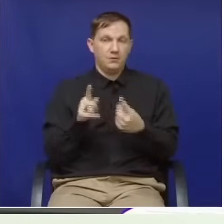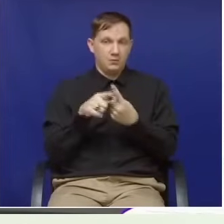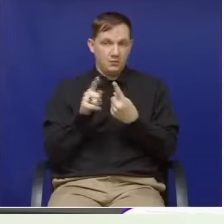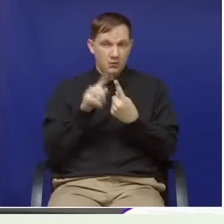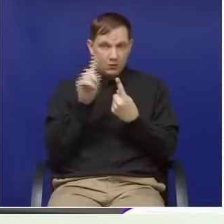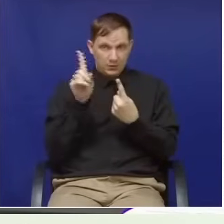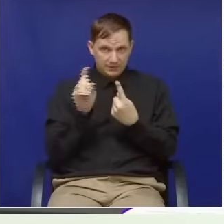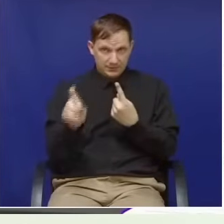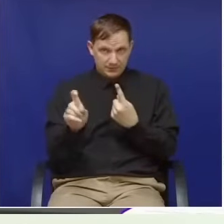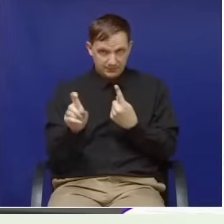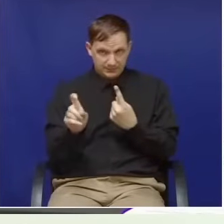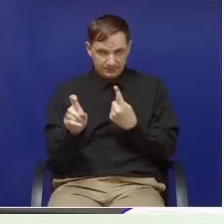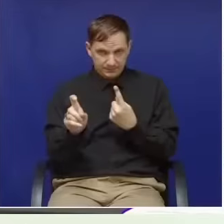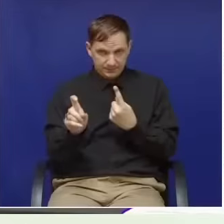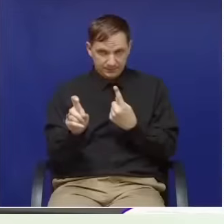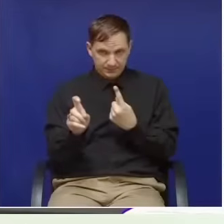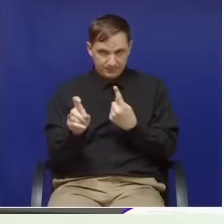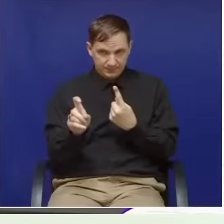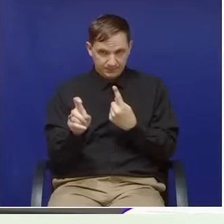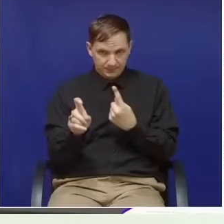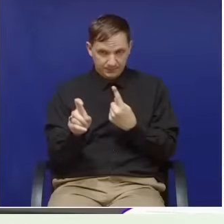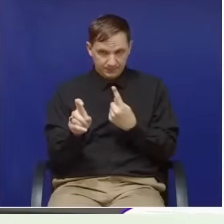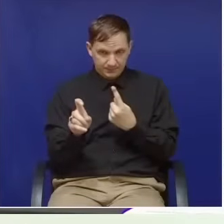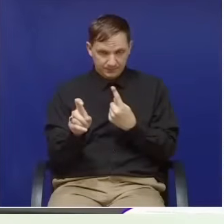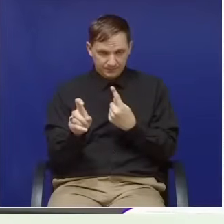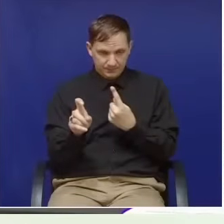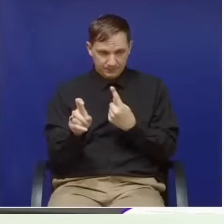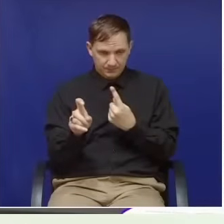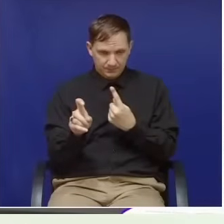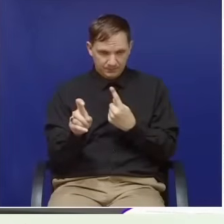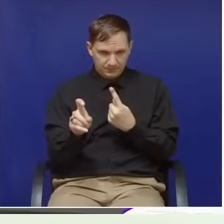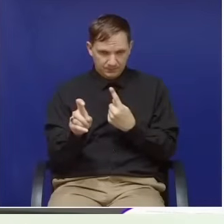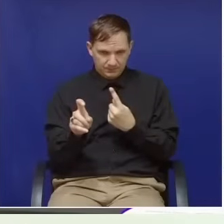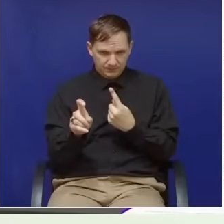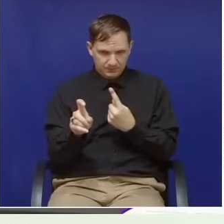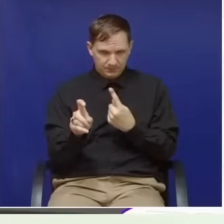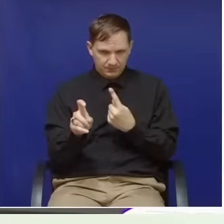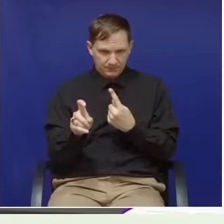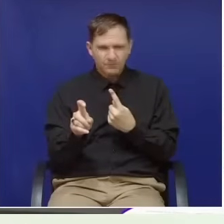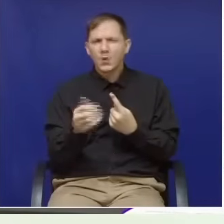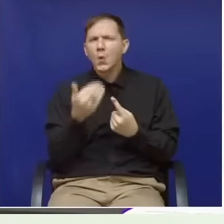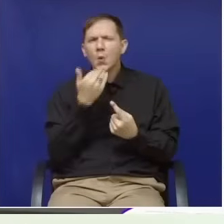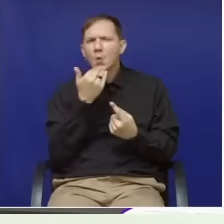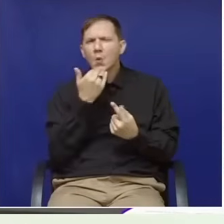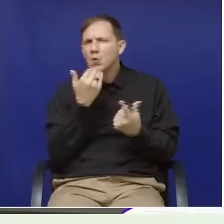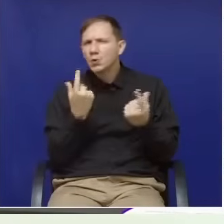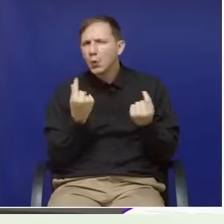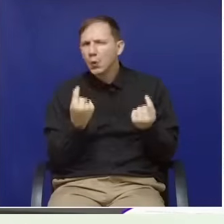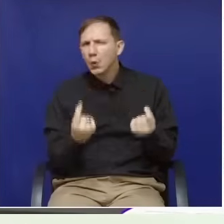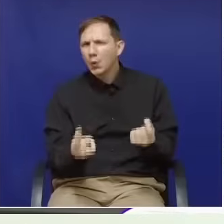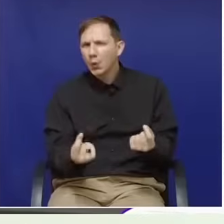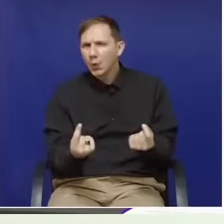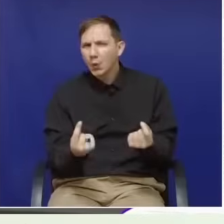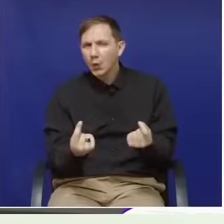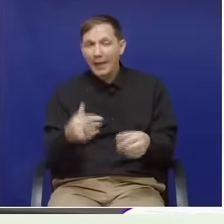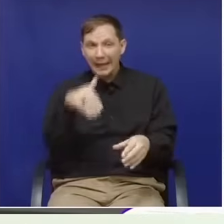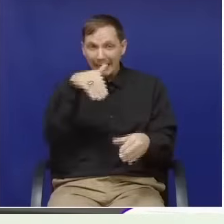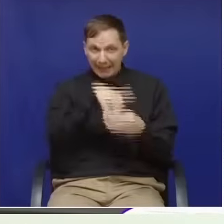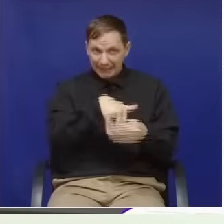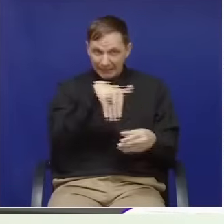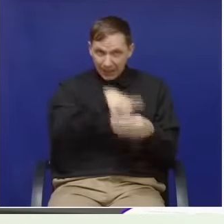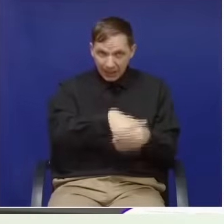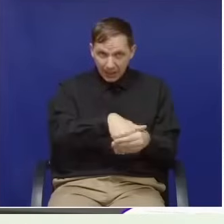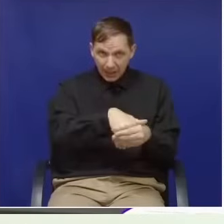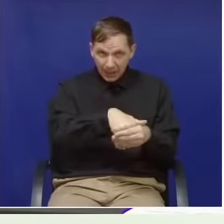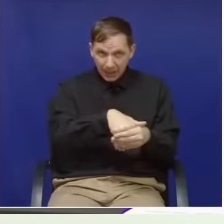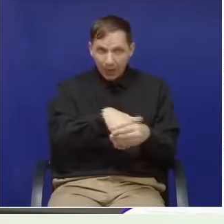be, in their own minds, who is actually doing this exercise? Is it internal?